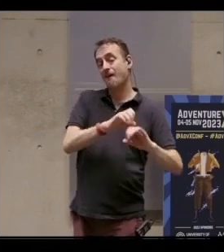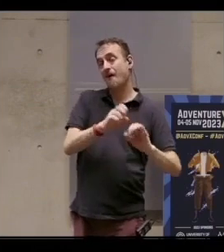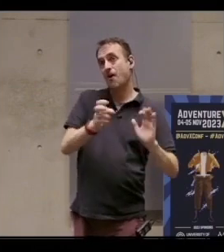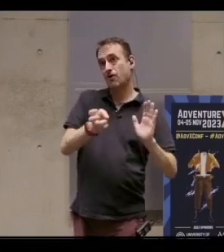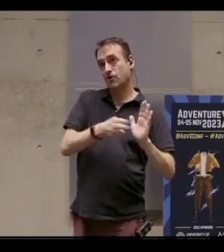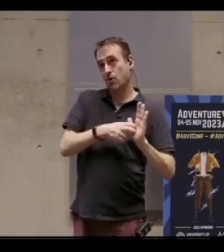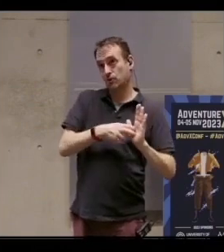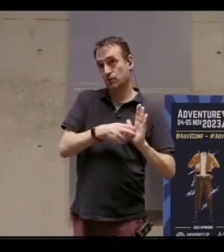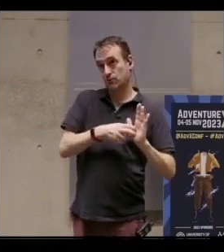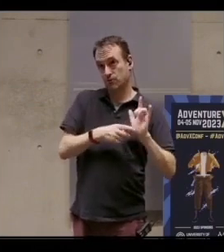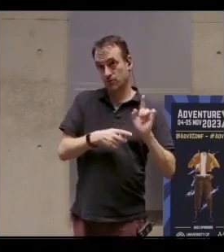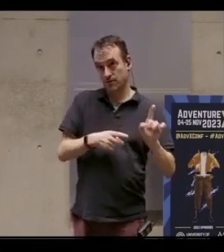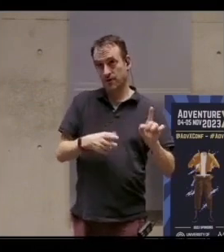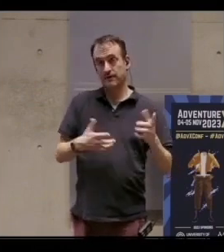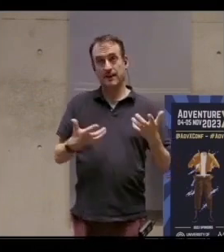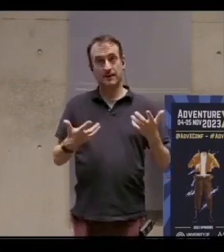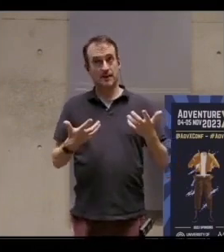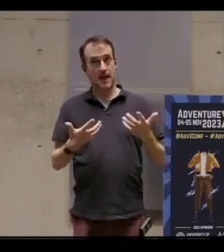solve.